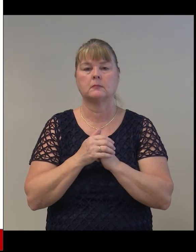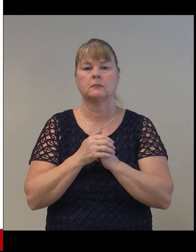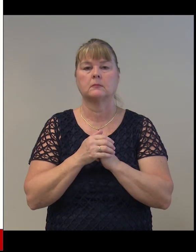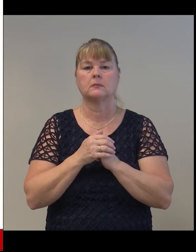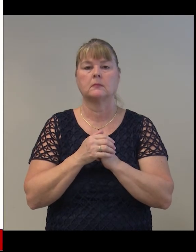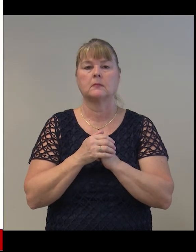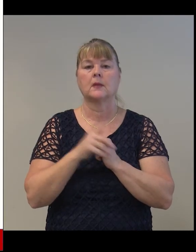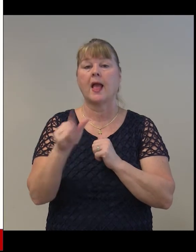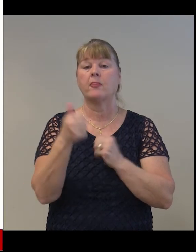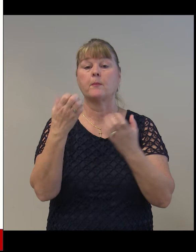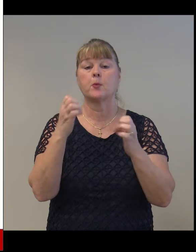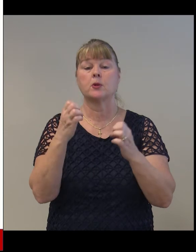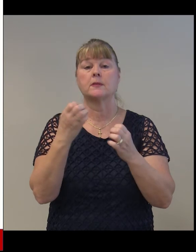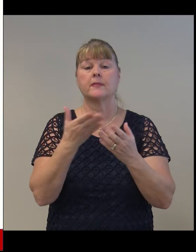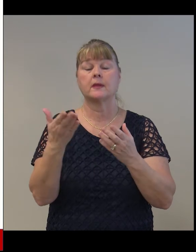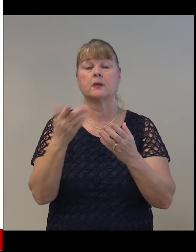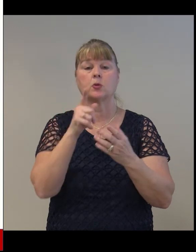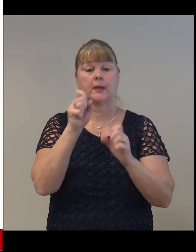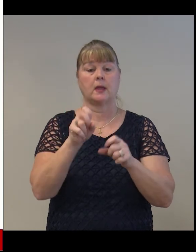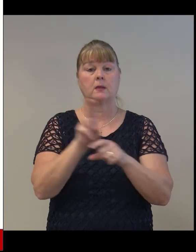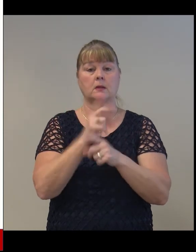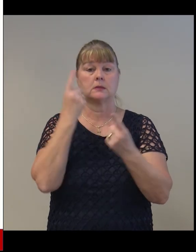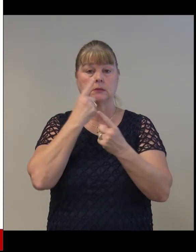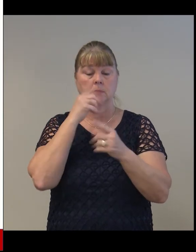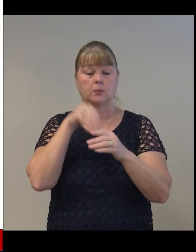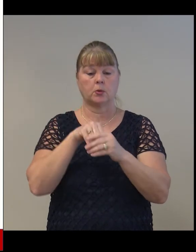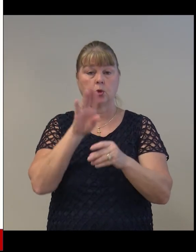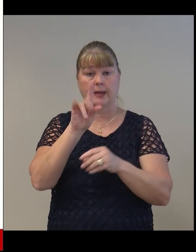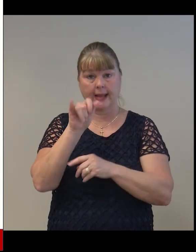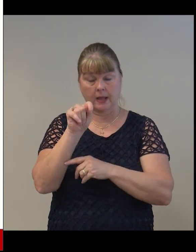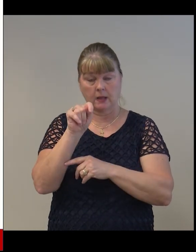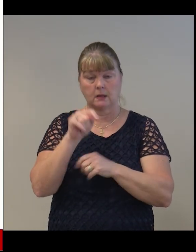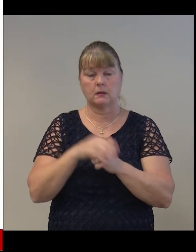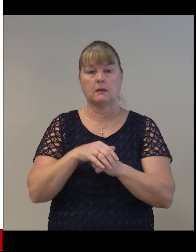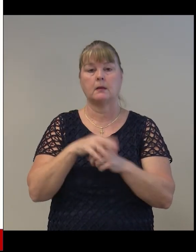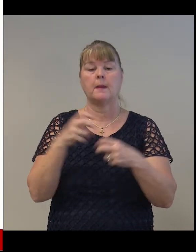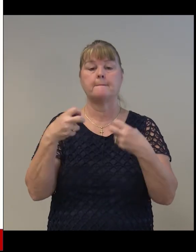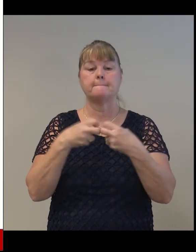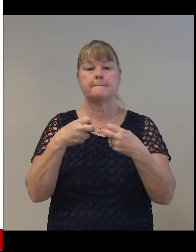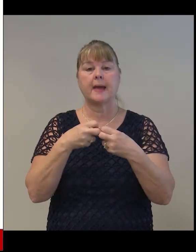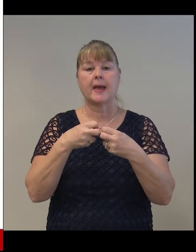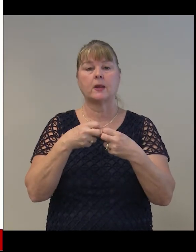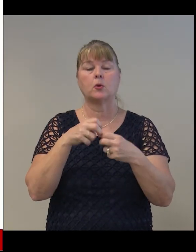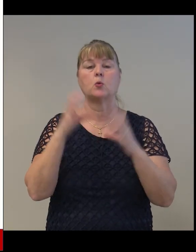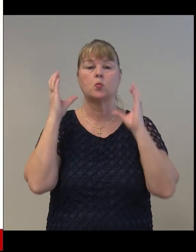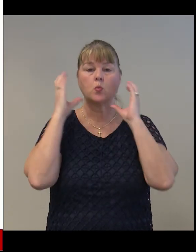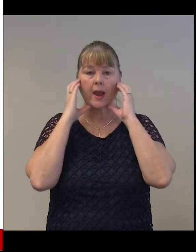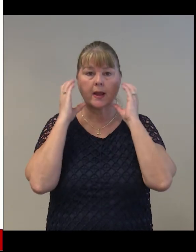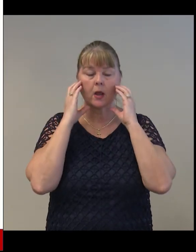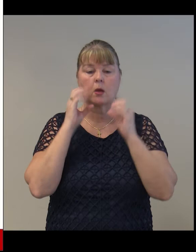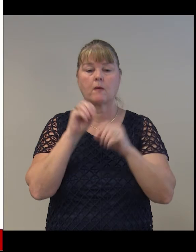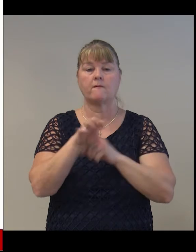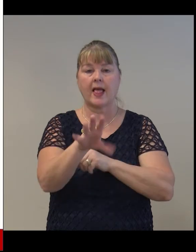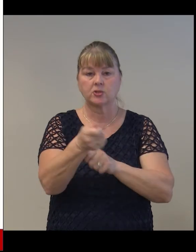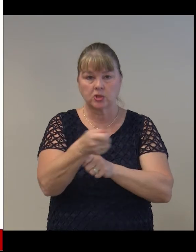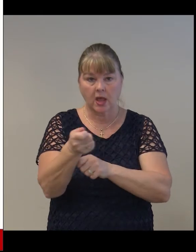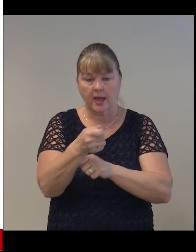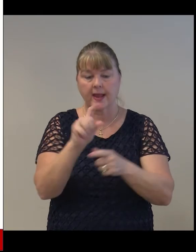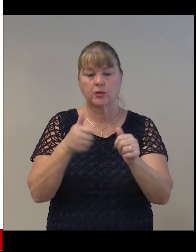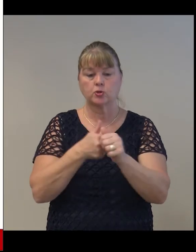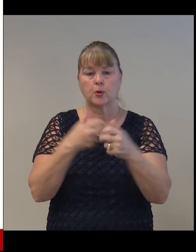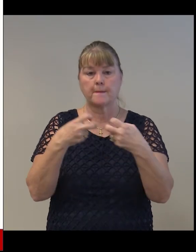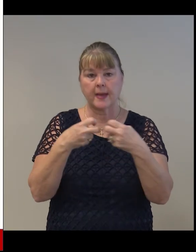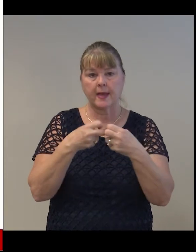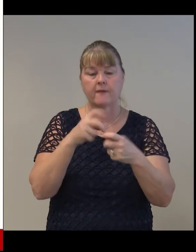fashion. Other emergency supplies that you could consider putting in your kit: a battery-powered radio, flashlight,